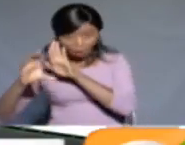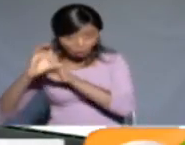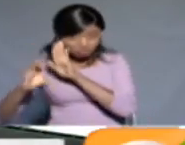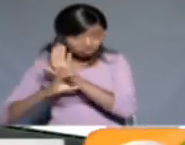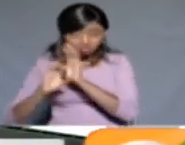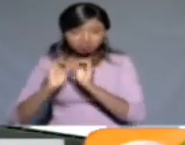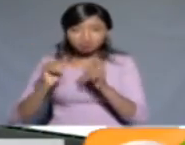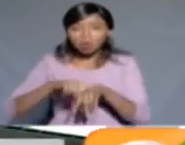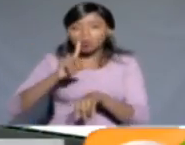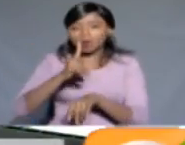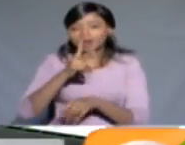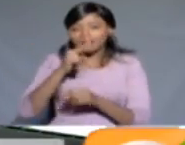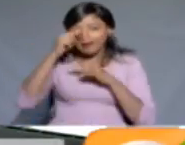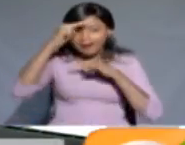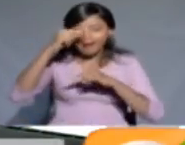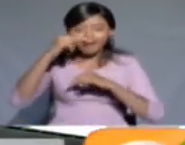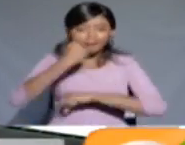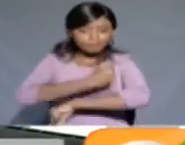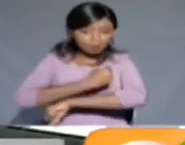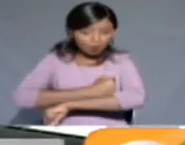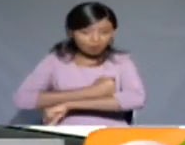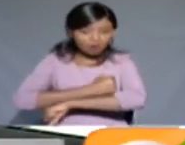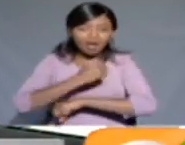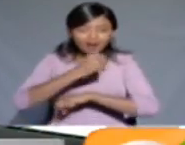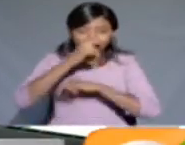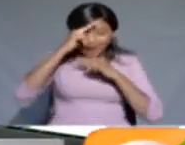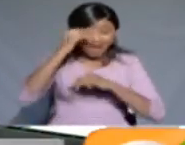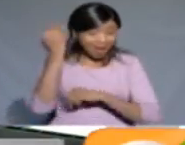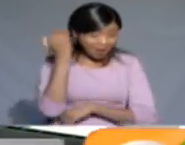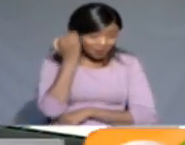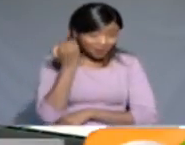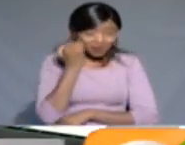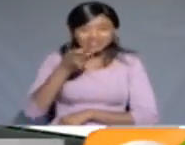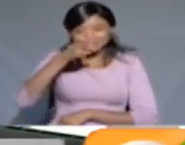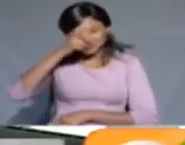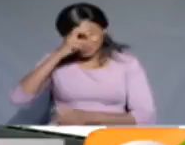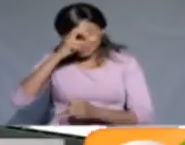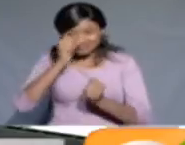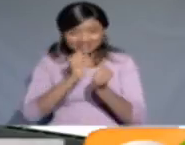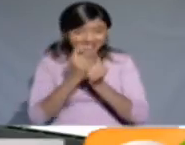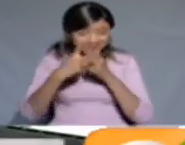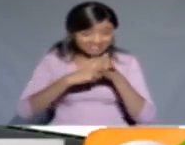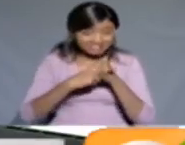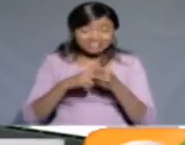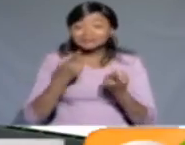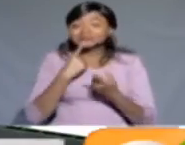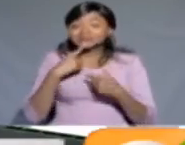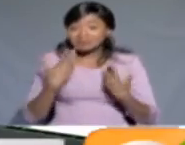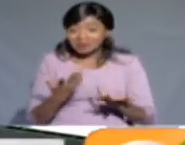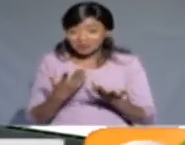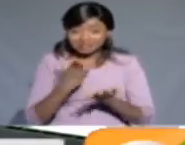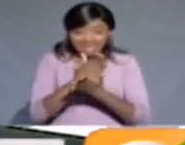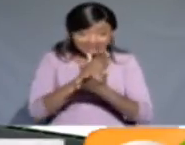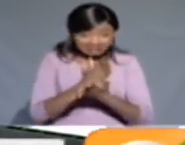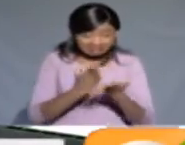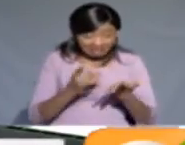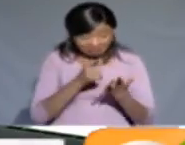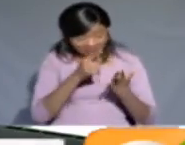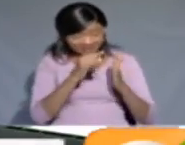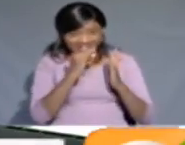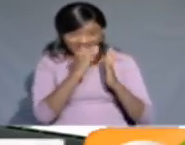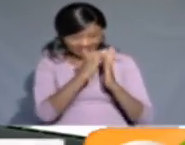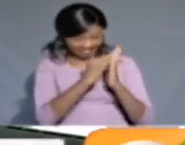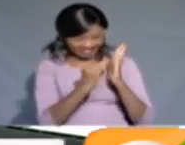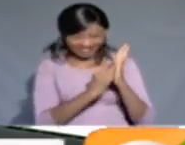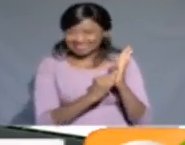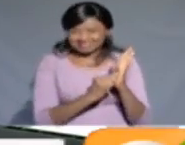in 2017 in a petition that was filed by the Katiba Institute, which said that some of the clauses were meaningless and that they